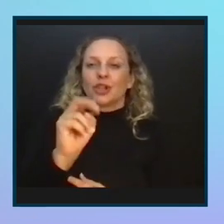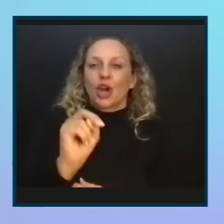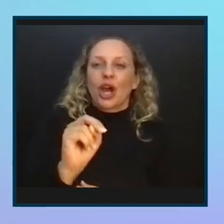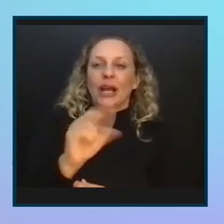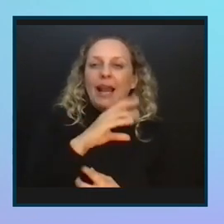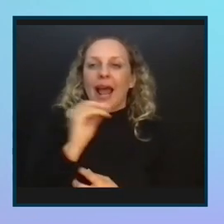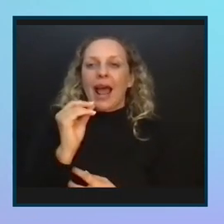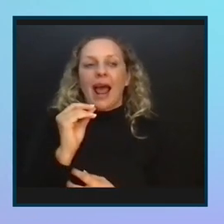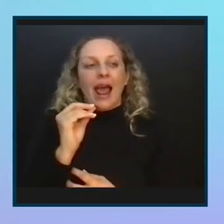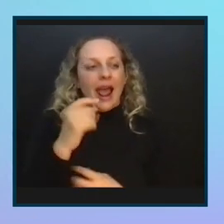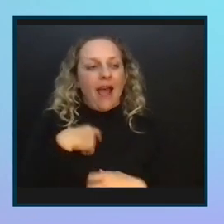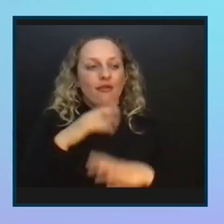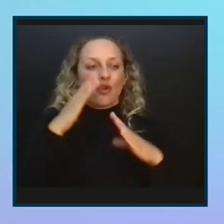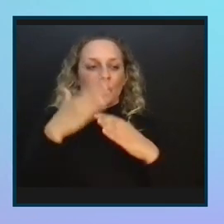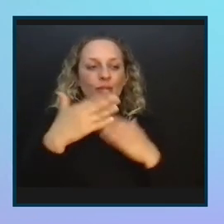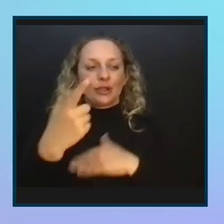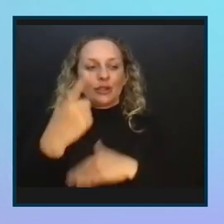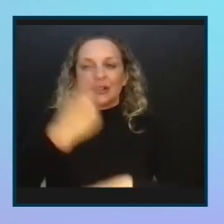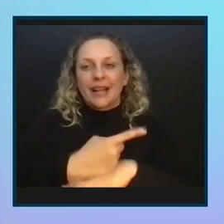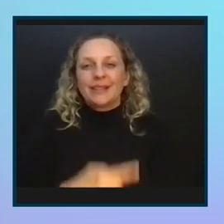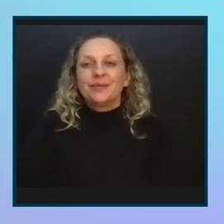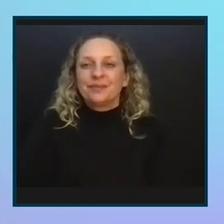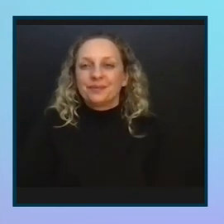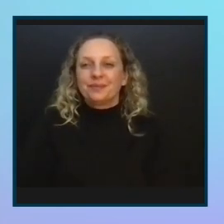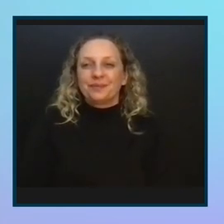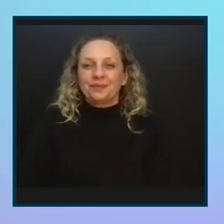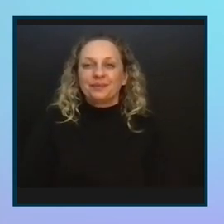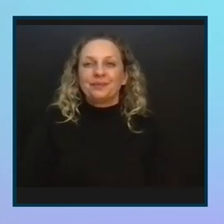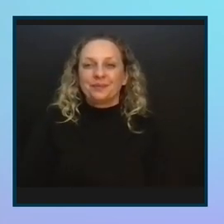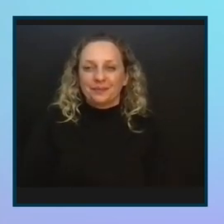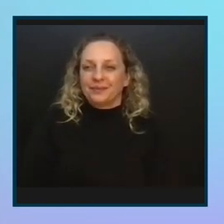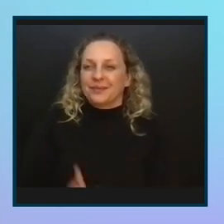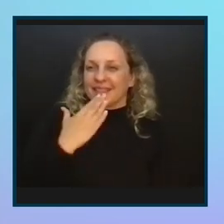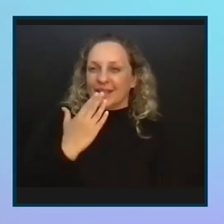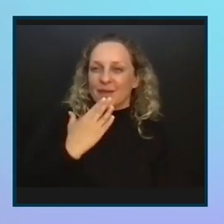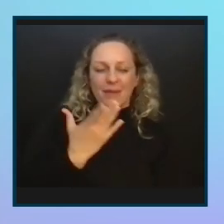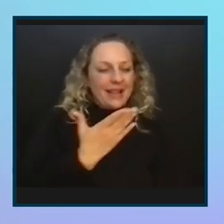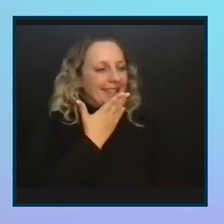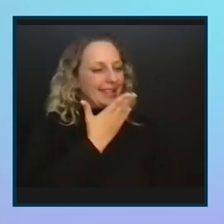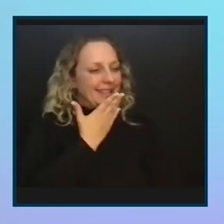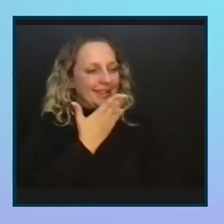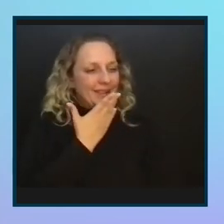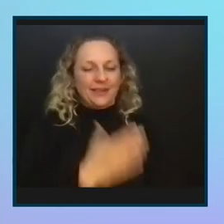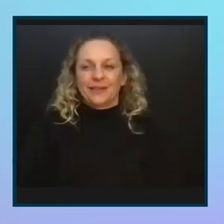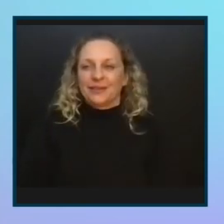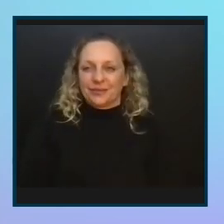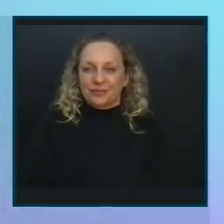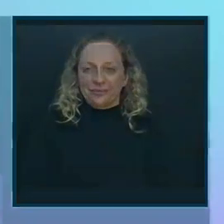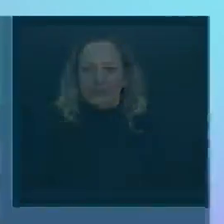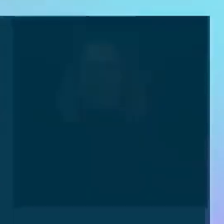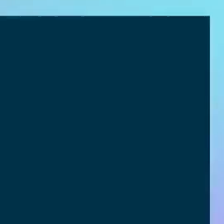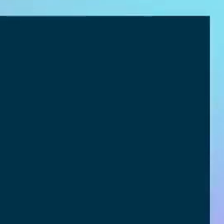and have a great rest of your day. Thank you very much. Thanks, everybody. Thank you.